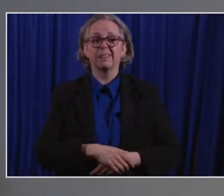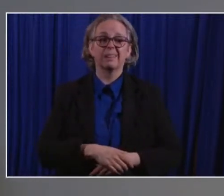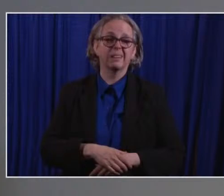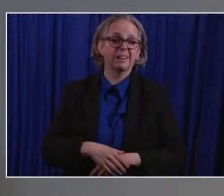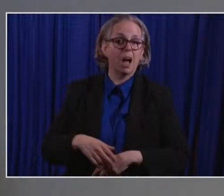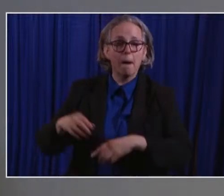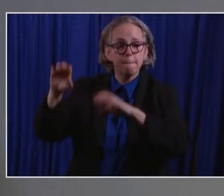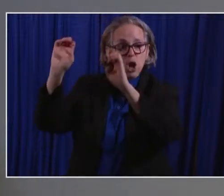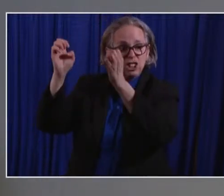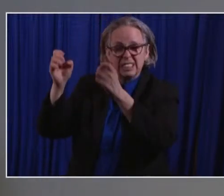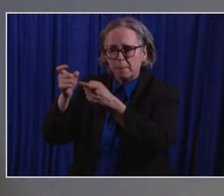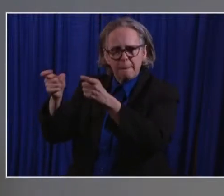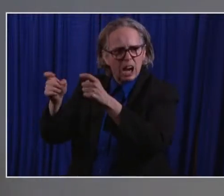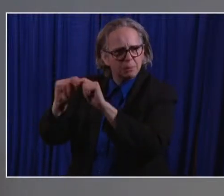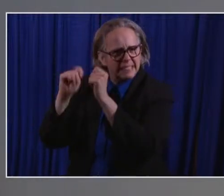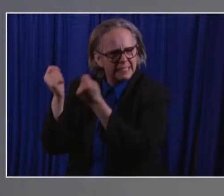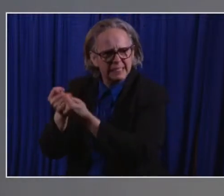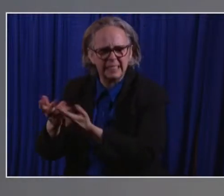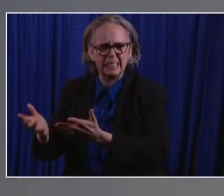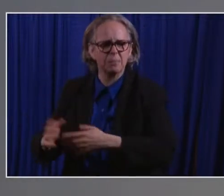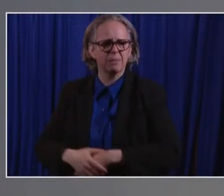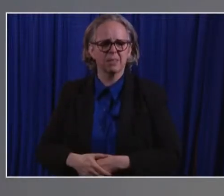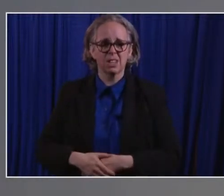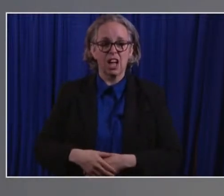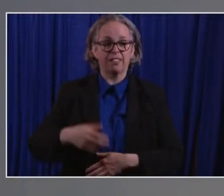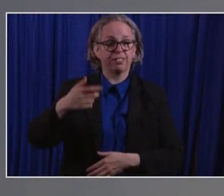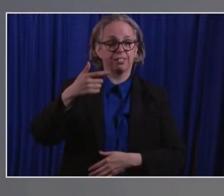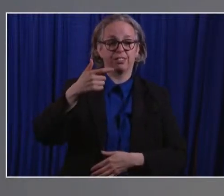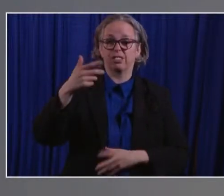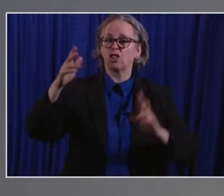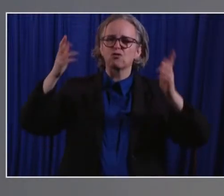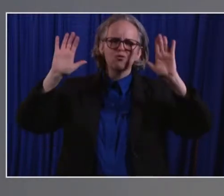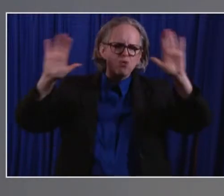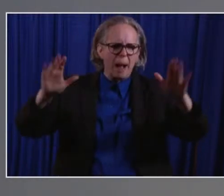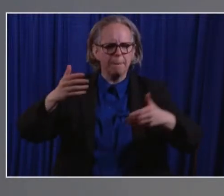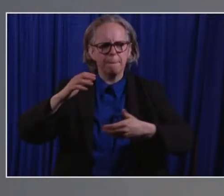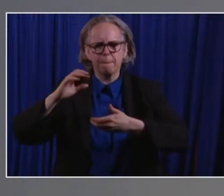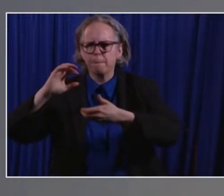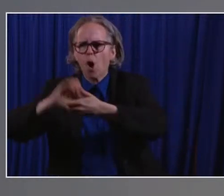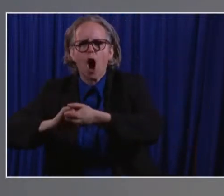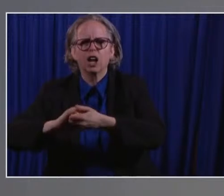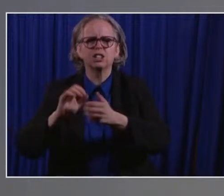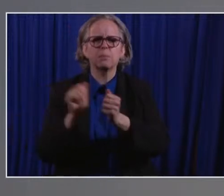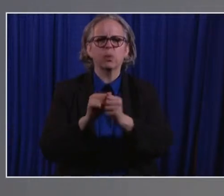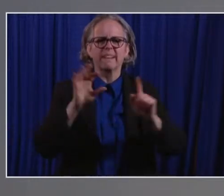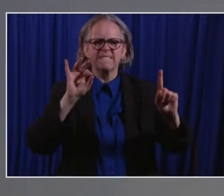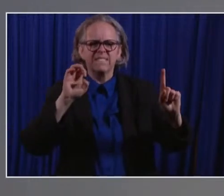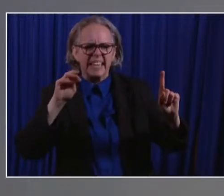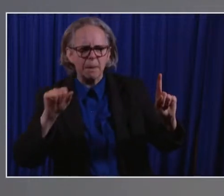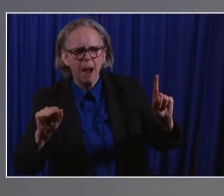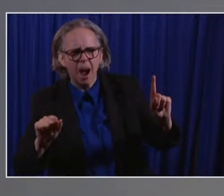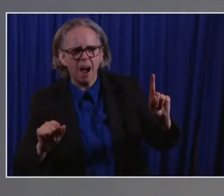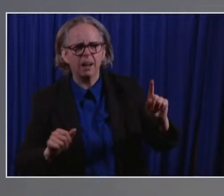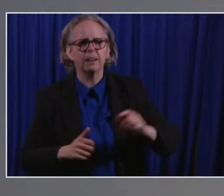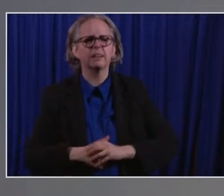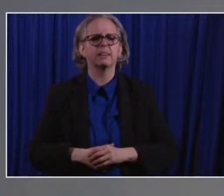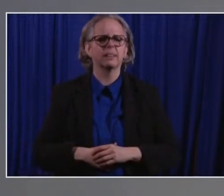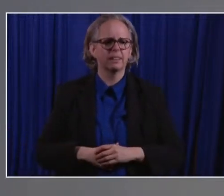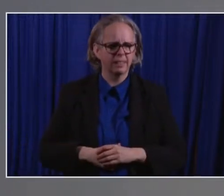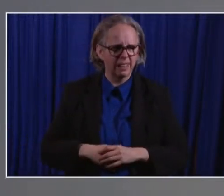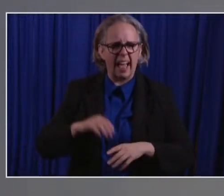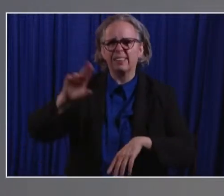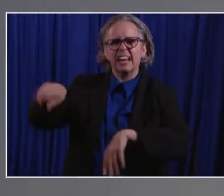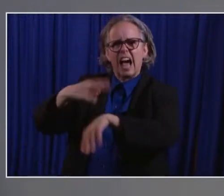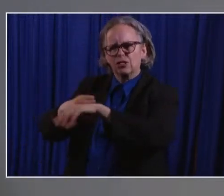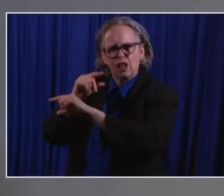great partnership with FEMA, U.S. Department of Defense, the City of Cleveland, Cuyahoga County, and of course, the